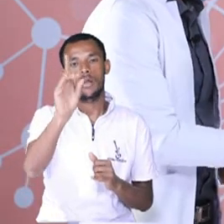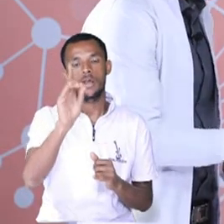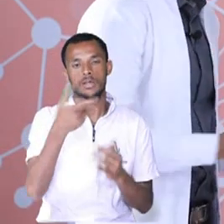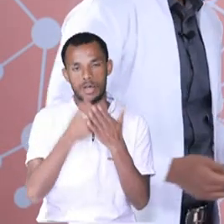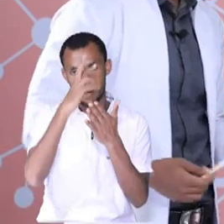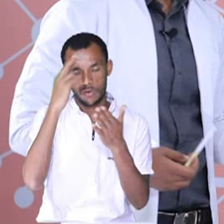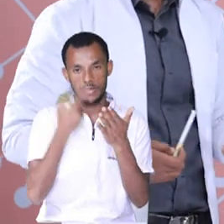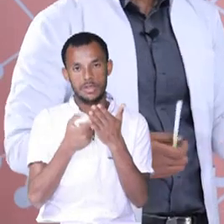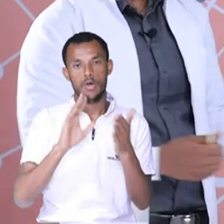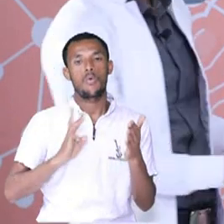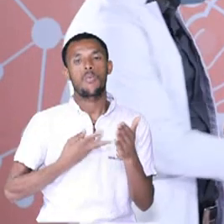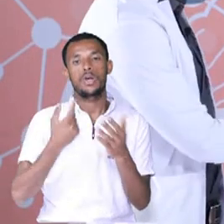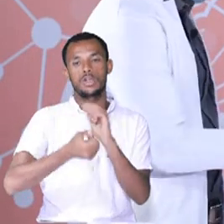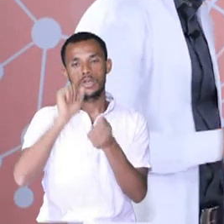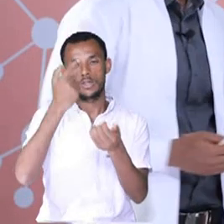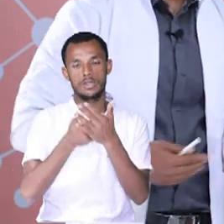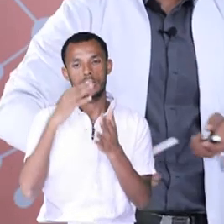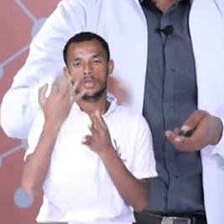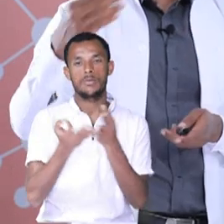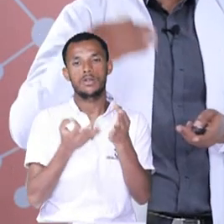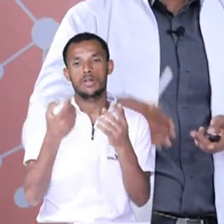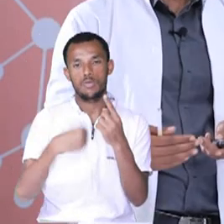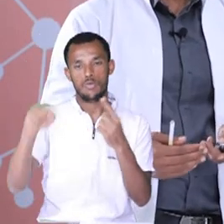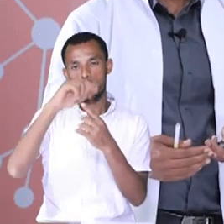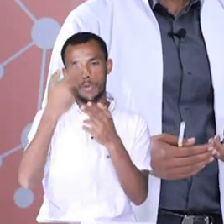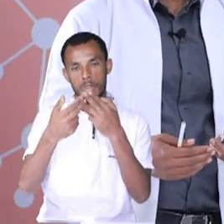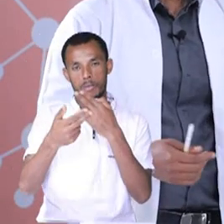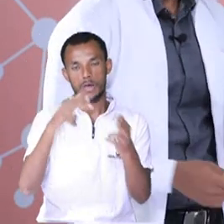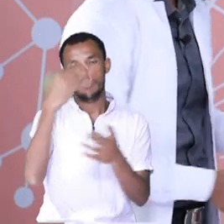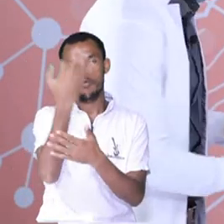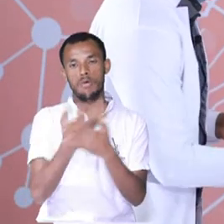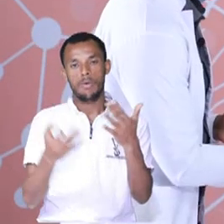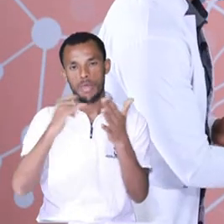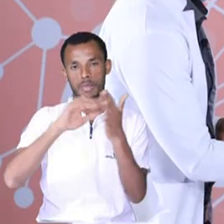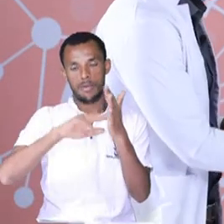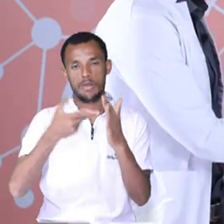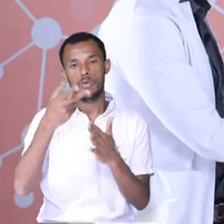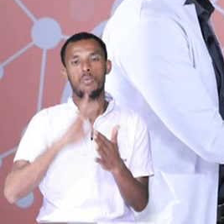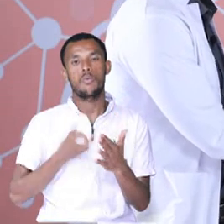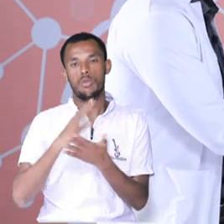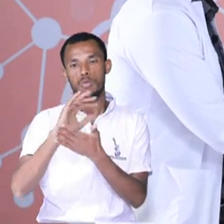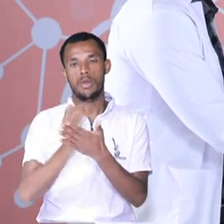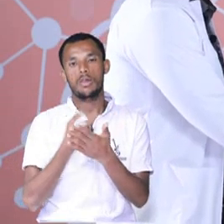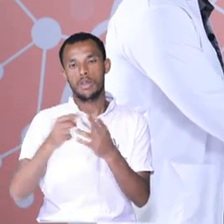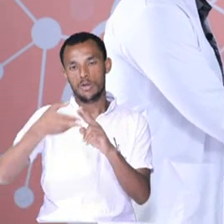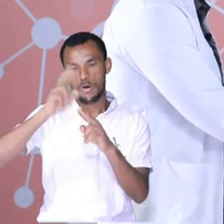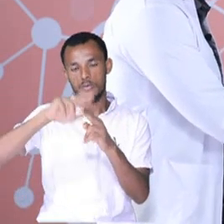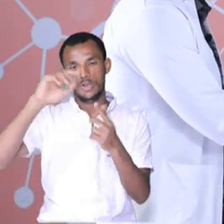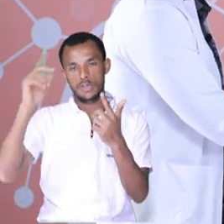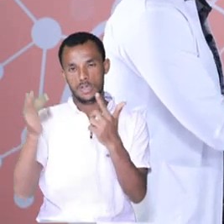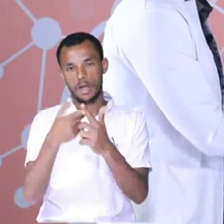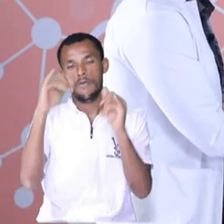case of this, we change this expression into the multiplication form. That means we take the reciprocal of the